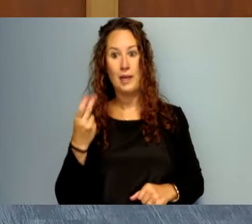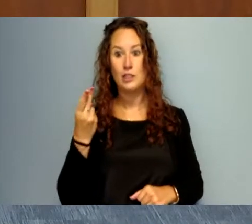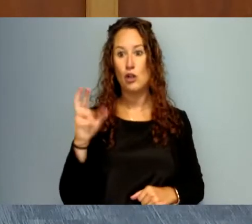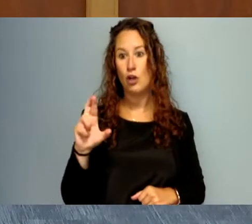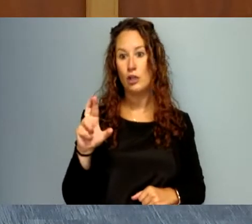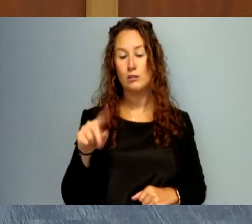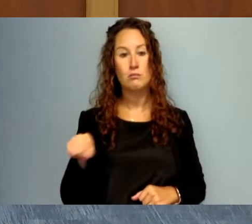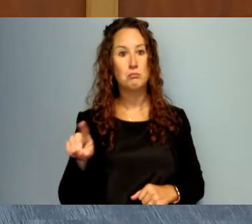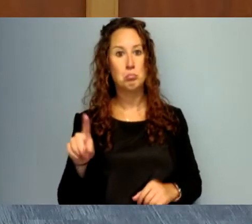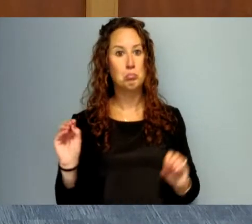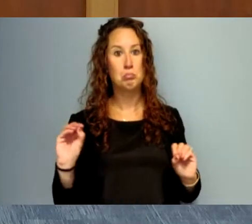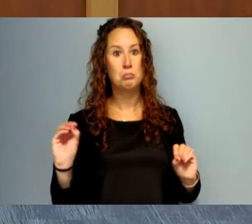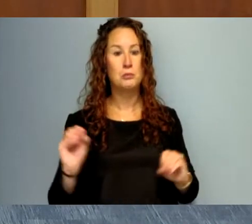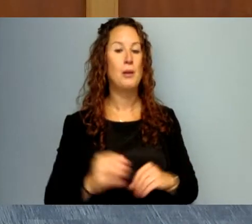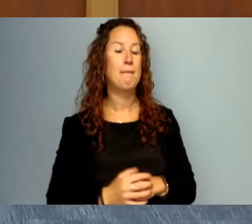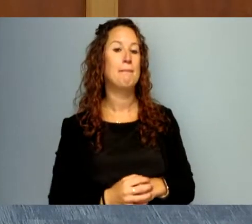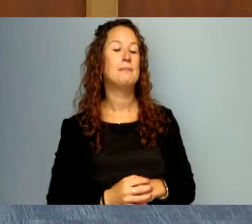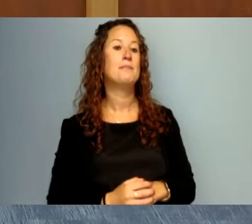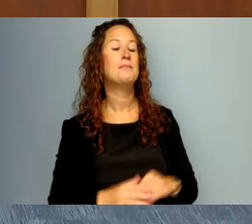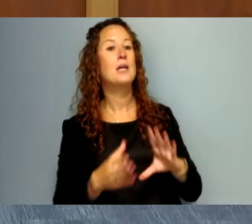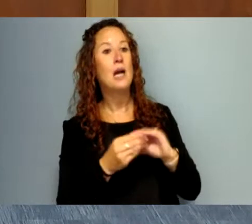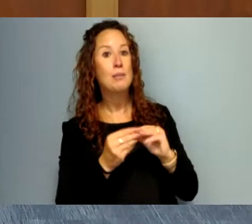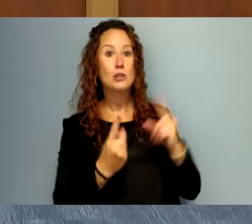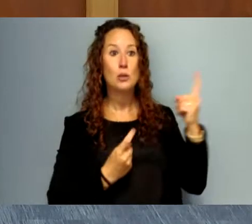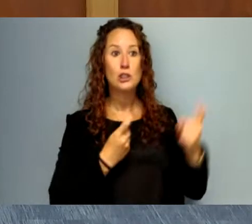No? Okay. Comments or questions?